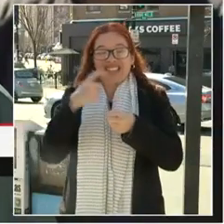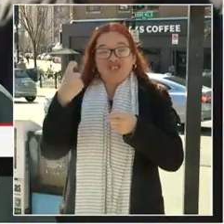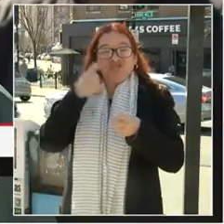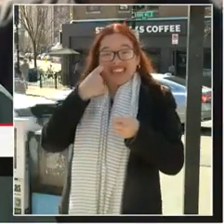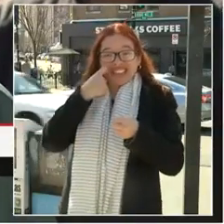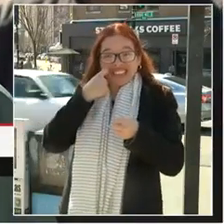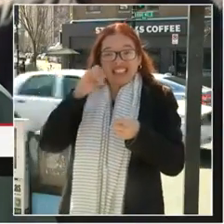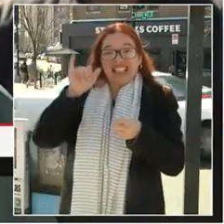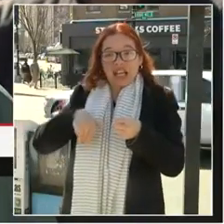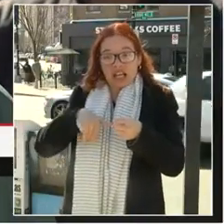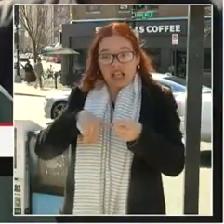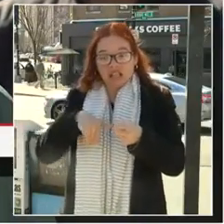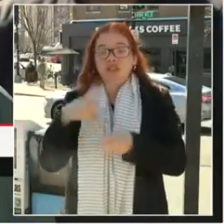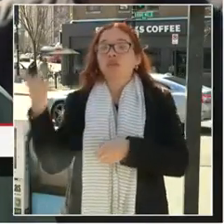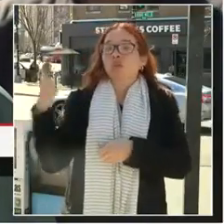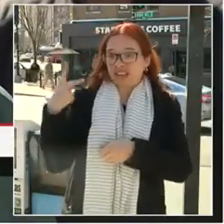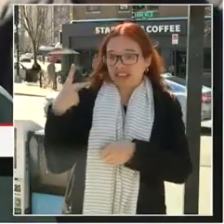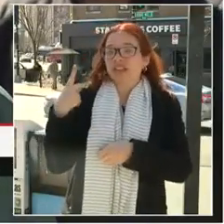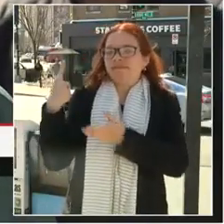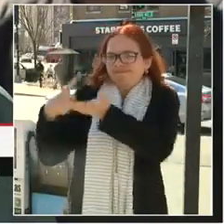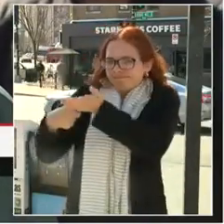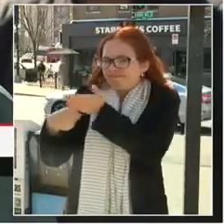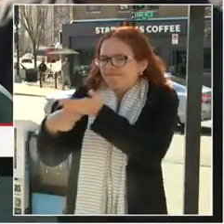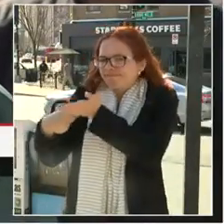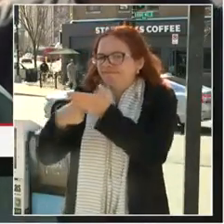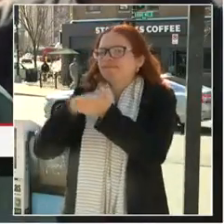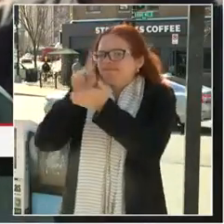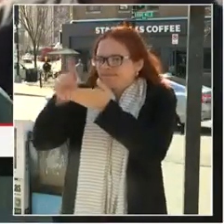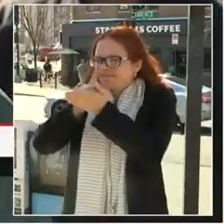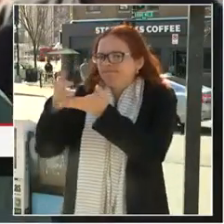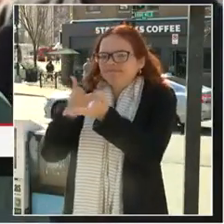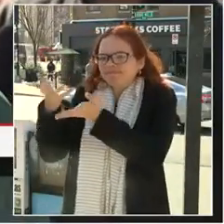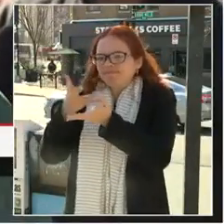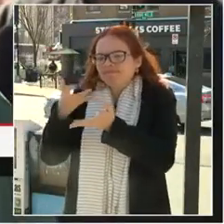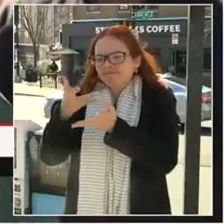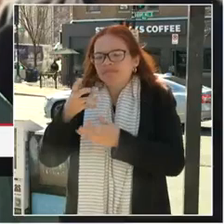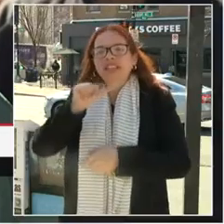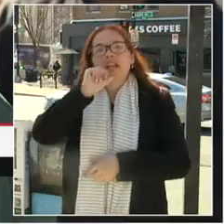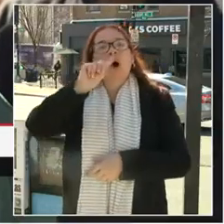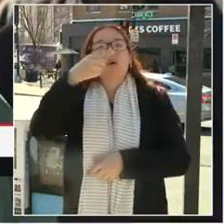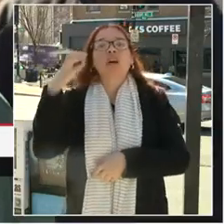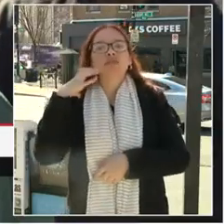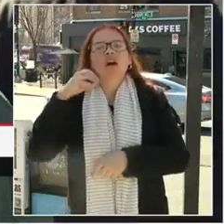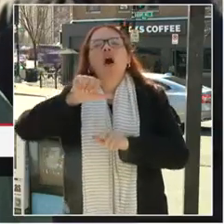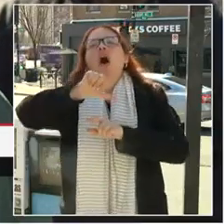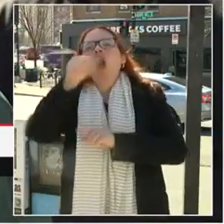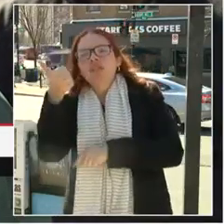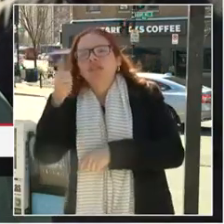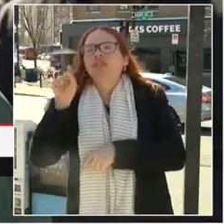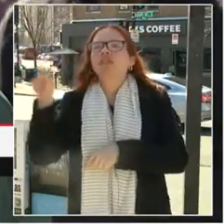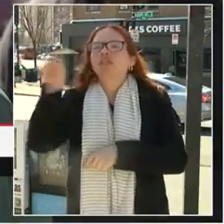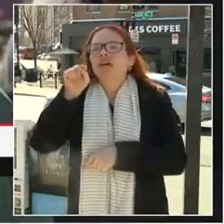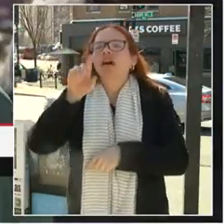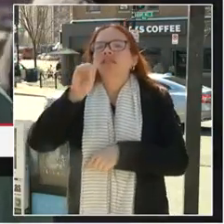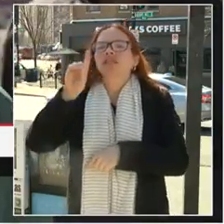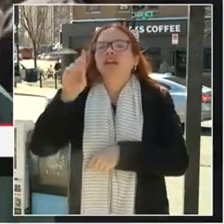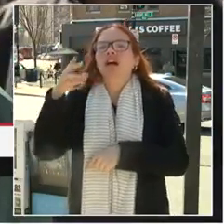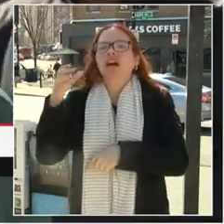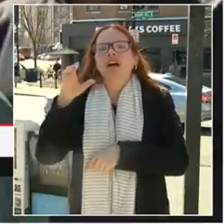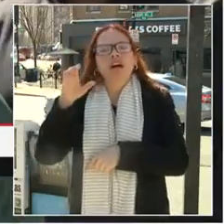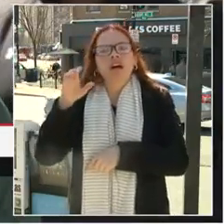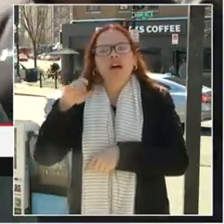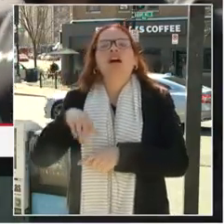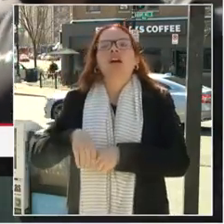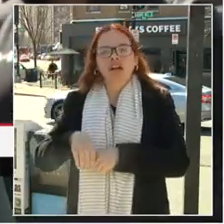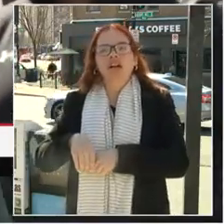weekly. And not just the chief, but our DBH professionals, as well as our bid, about how